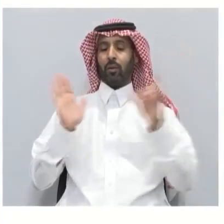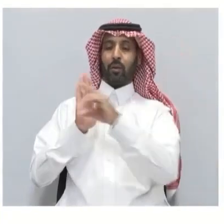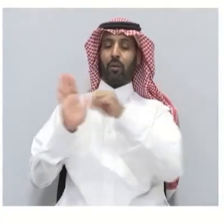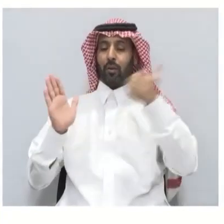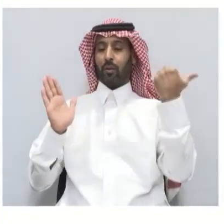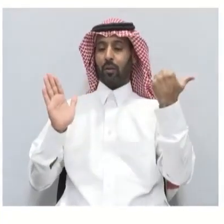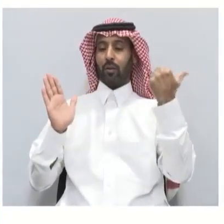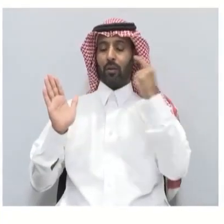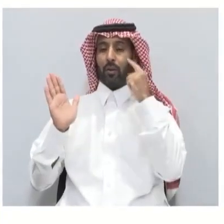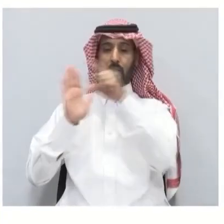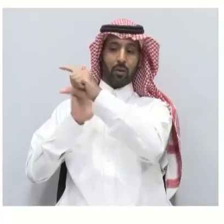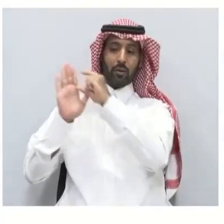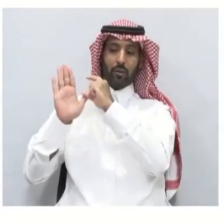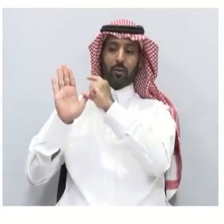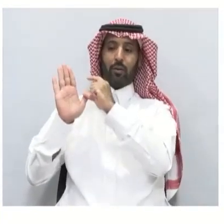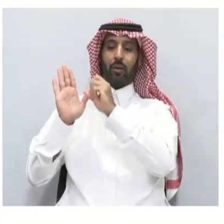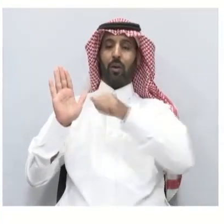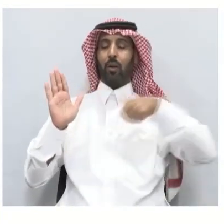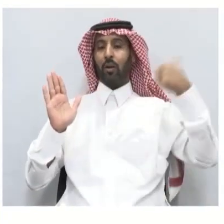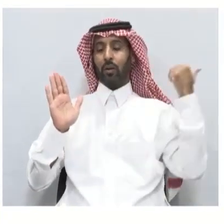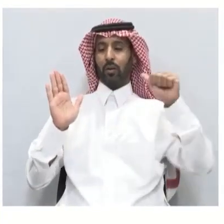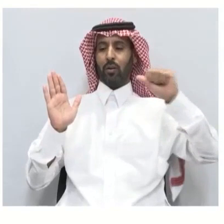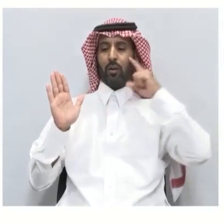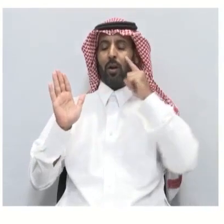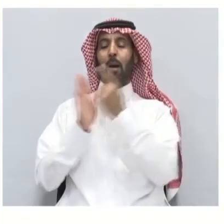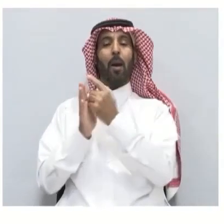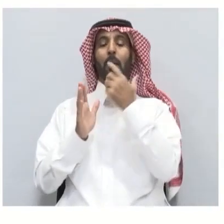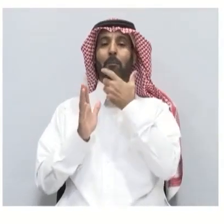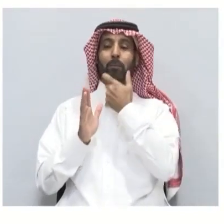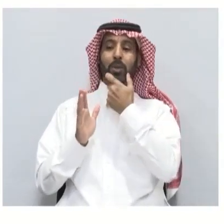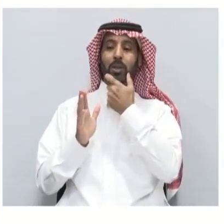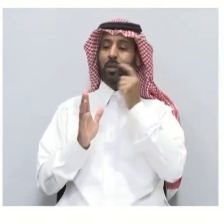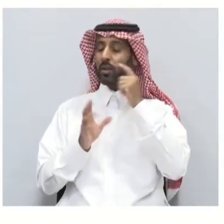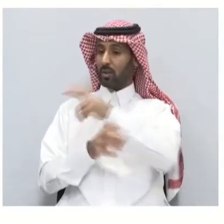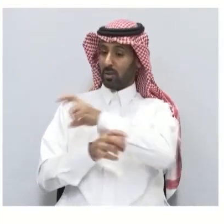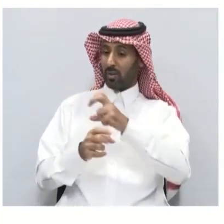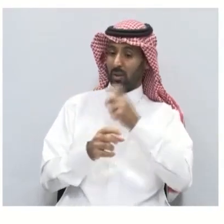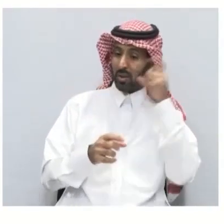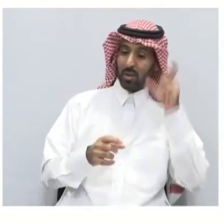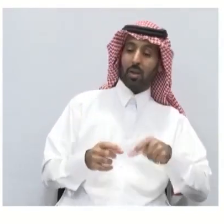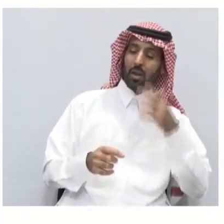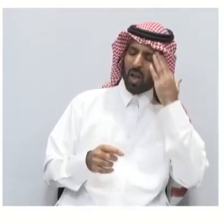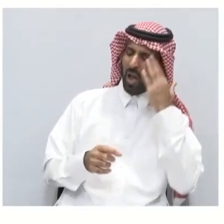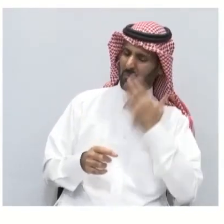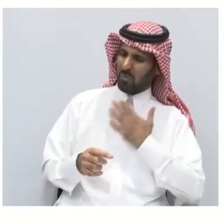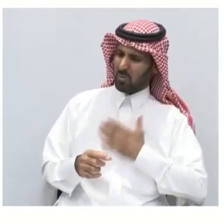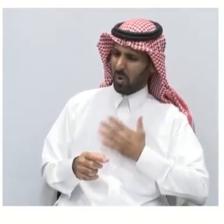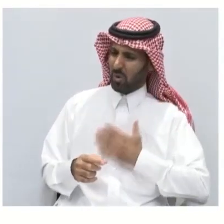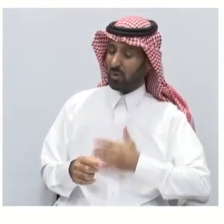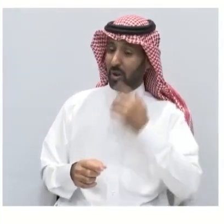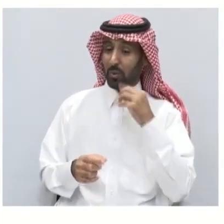six headlines. The headline A, British burglar says sorry with flowers.